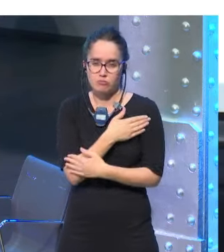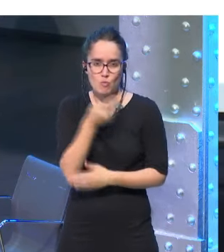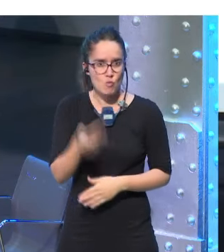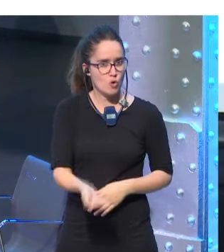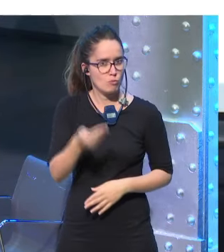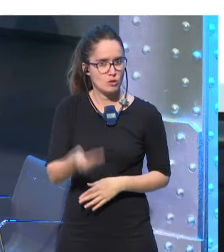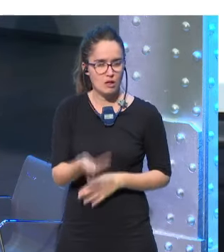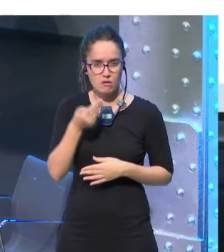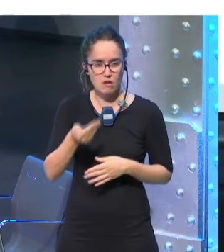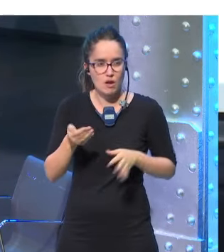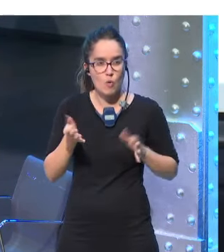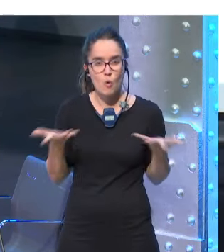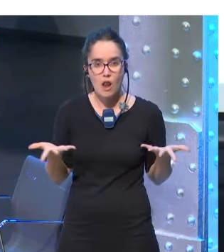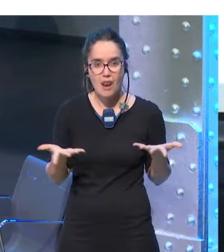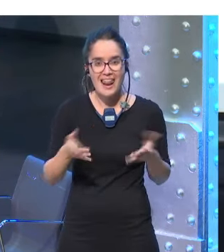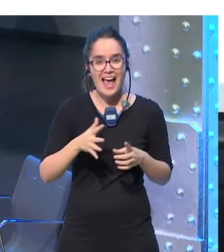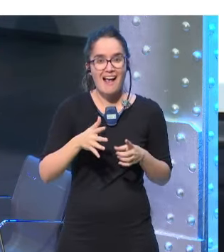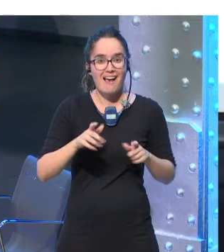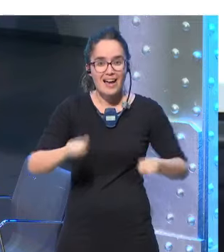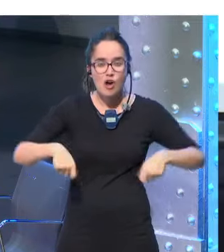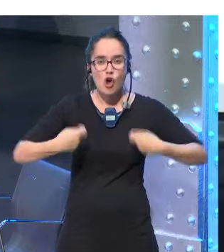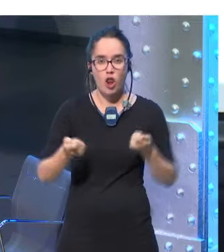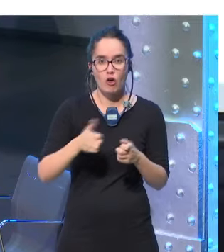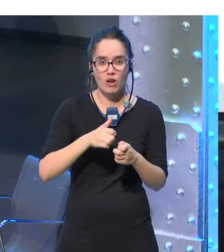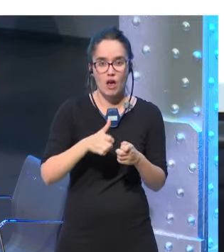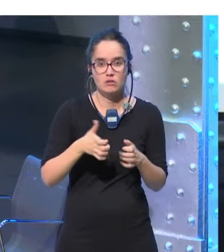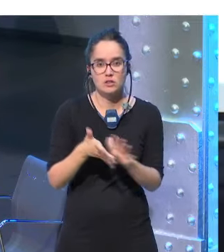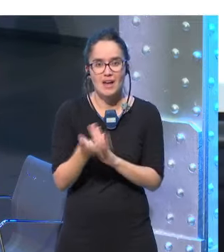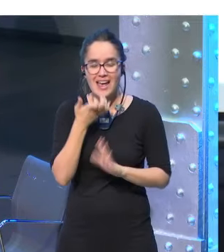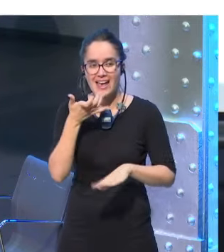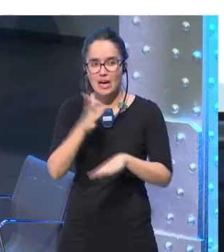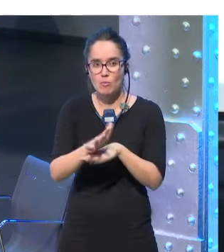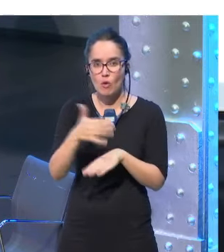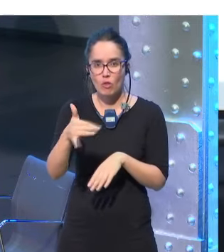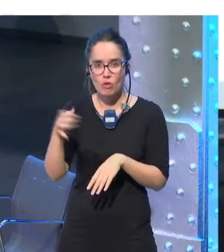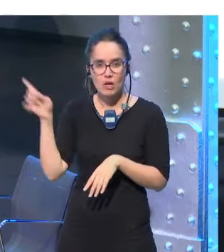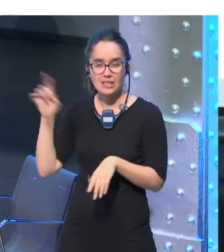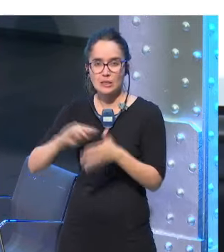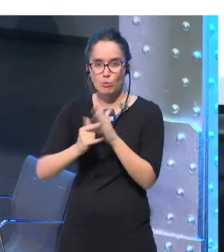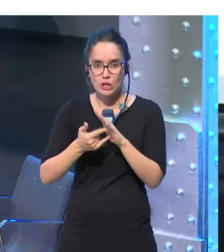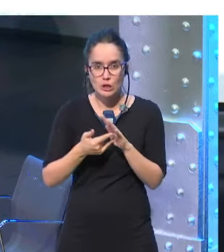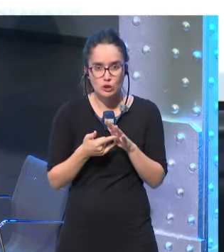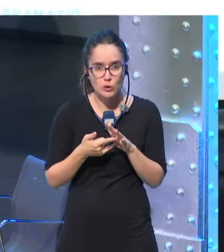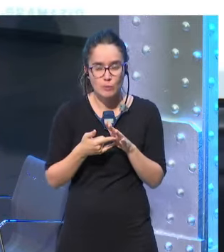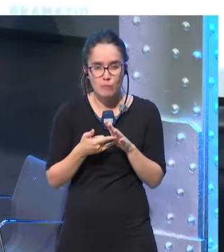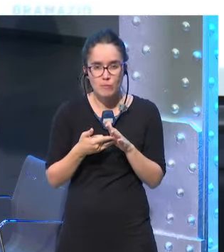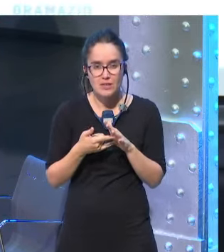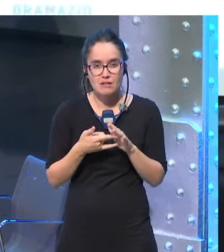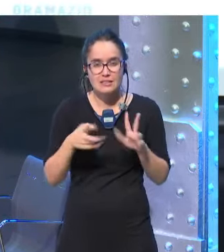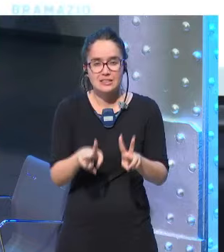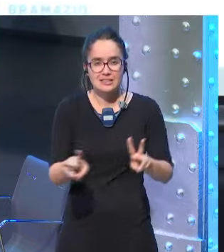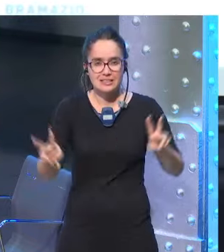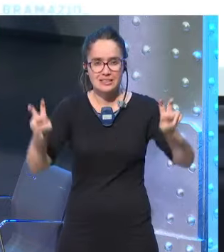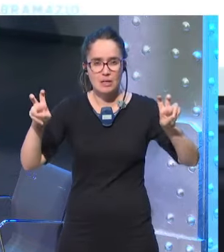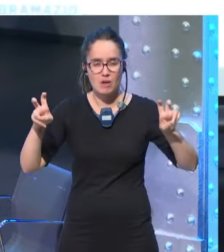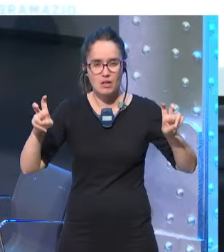and exemplify this with this project. Rockprint is about the question, can we really build just with abundant